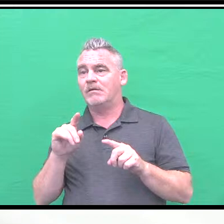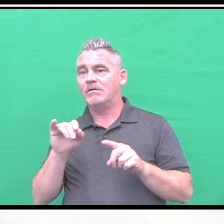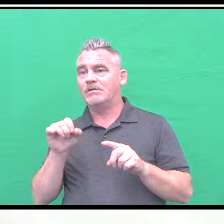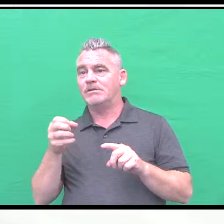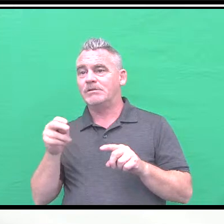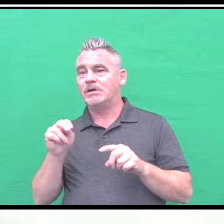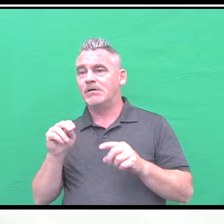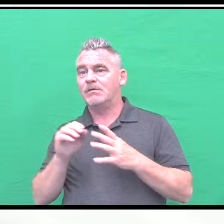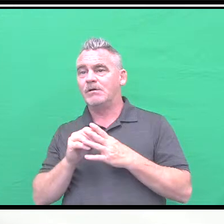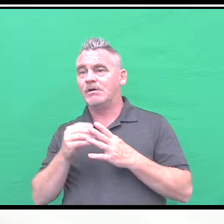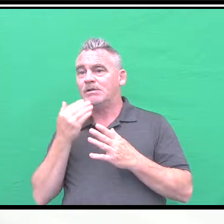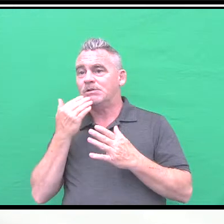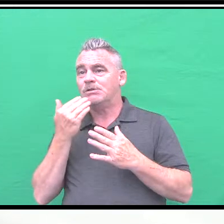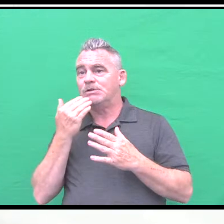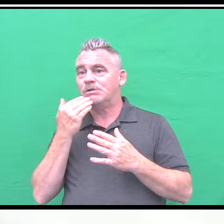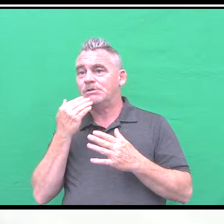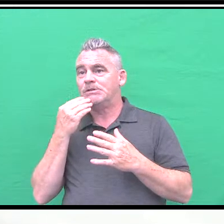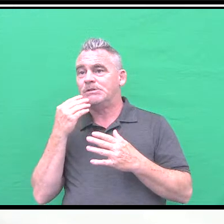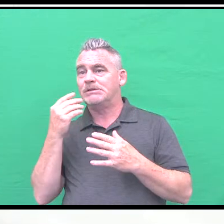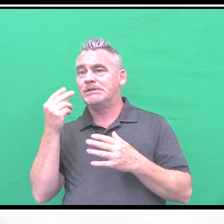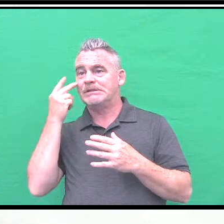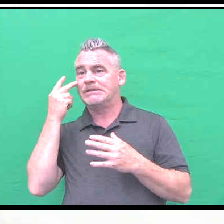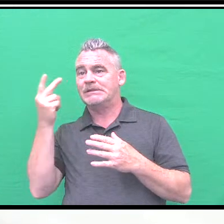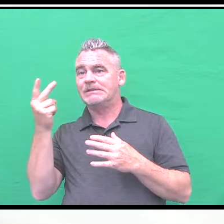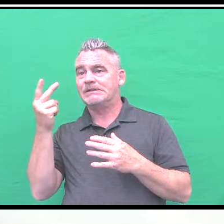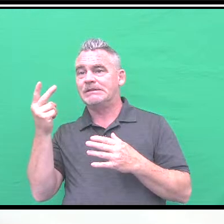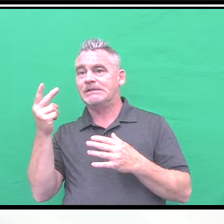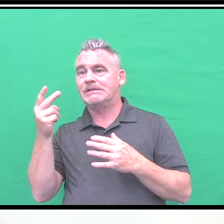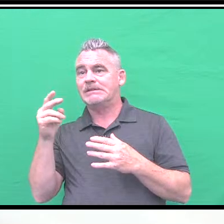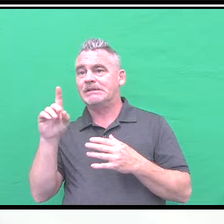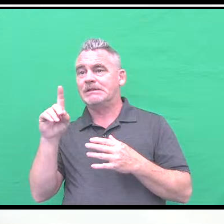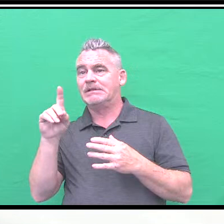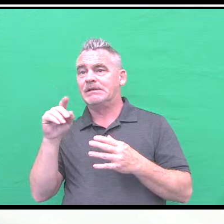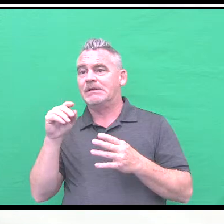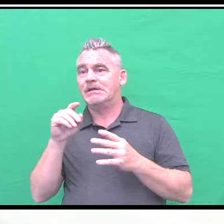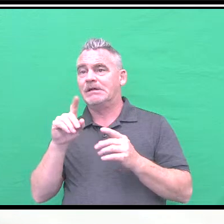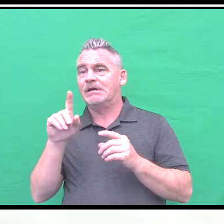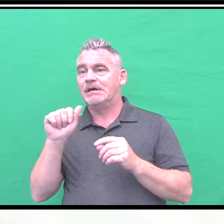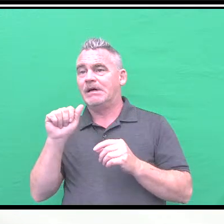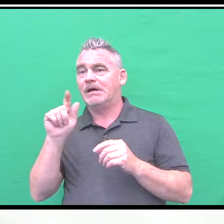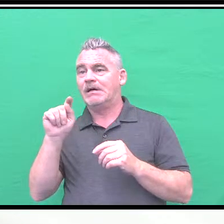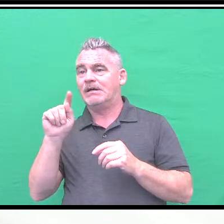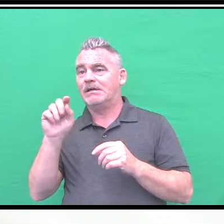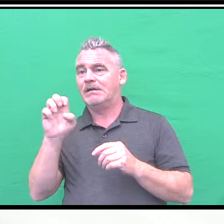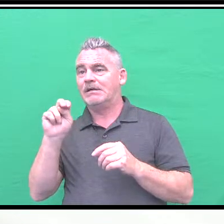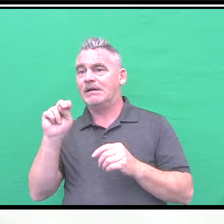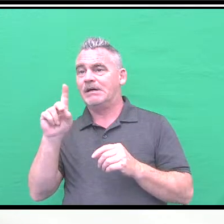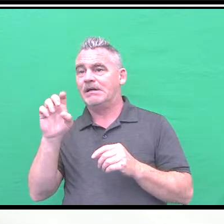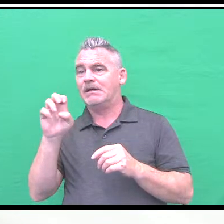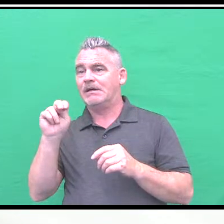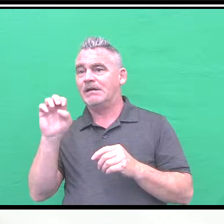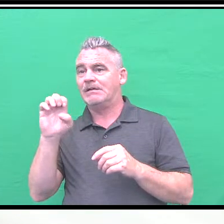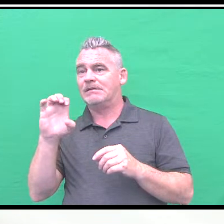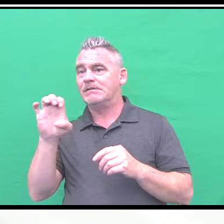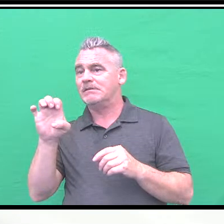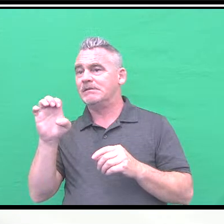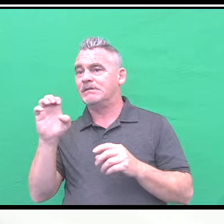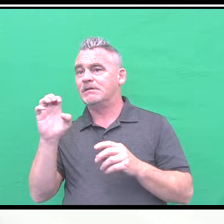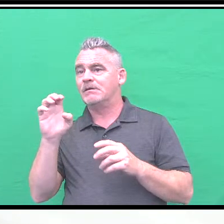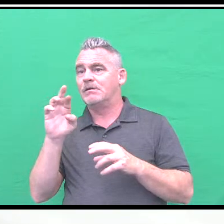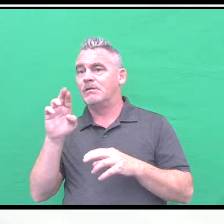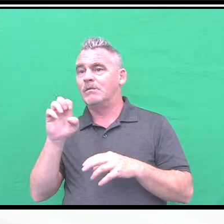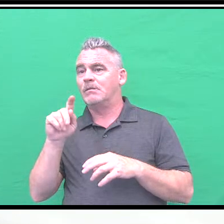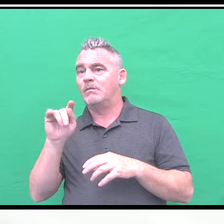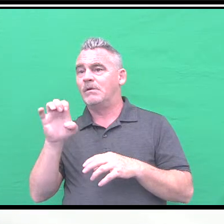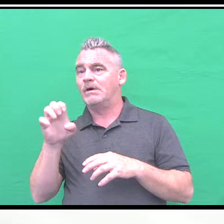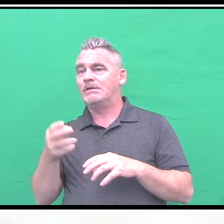to see the dashboard and to see that our attendance rates are up and that we have more students attending every day.